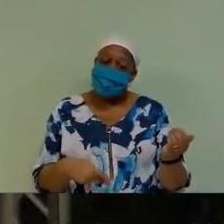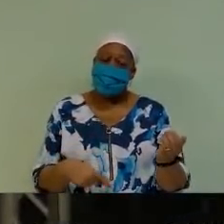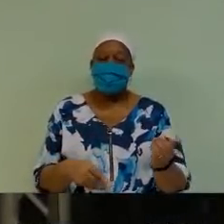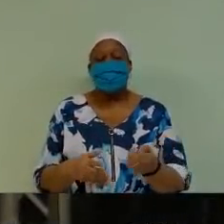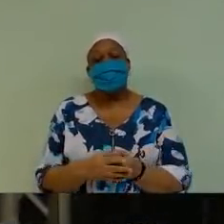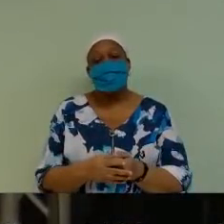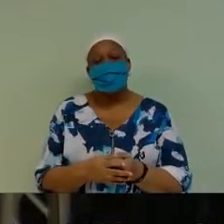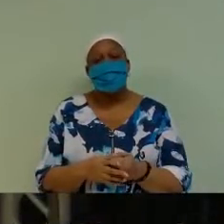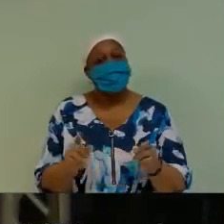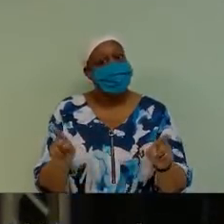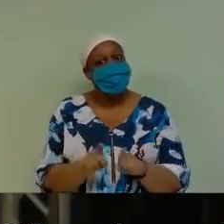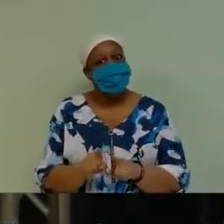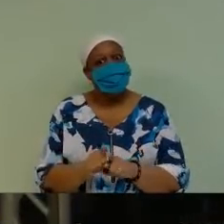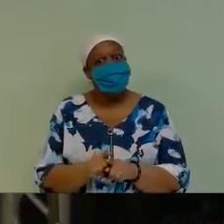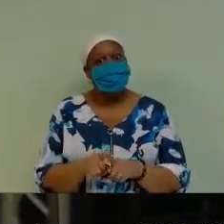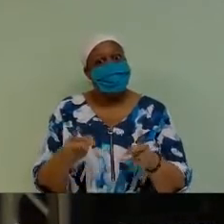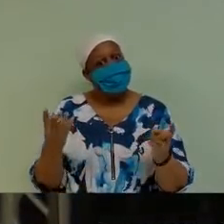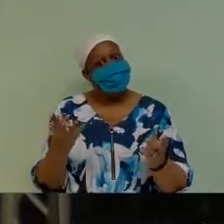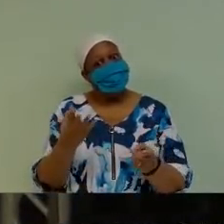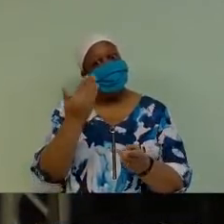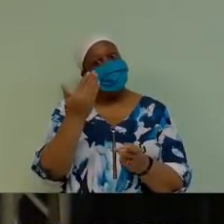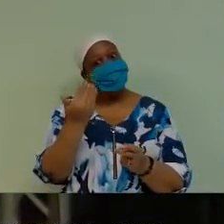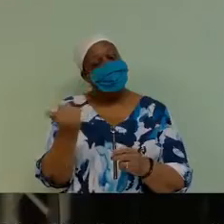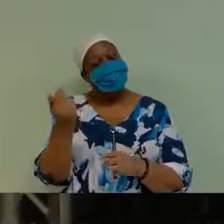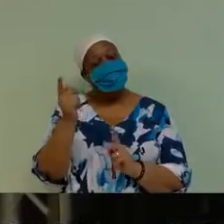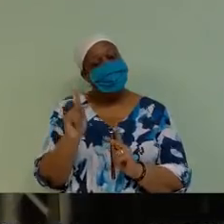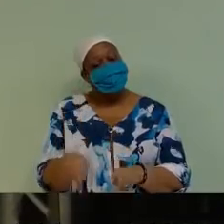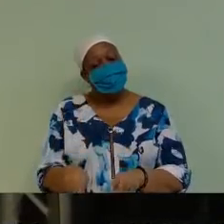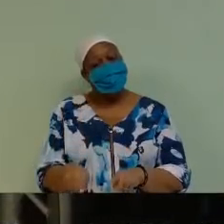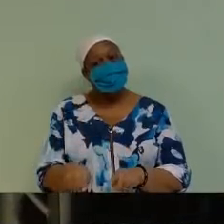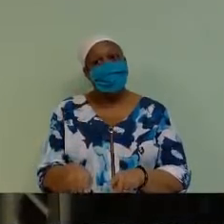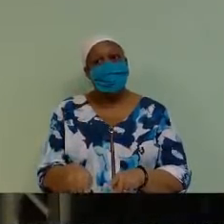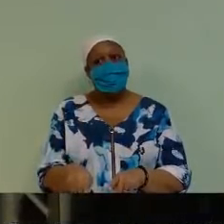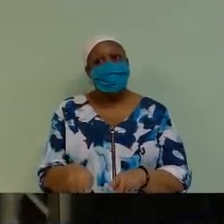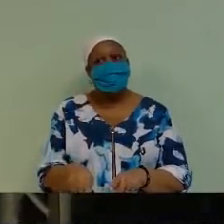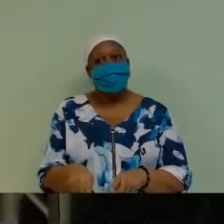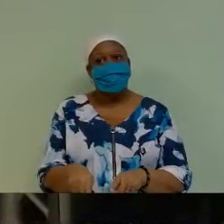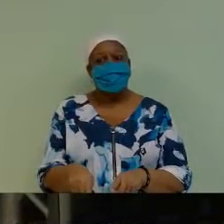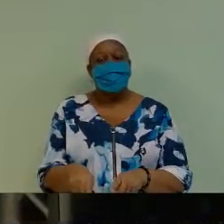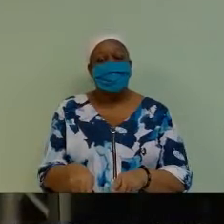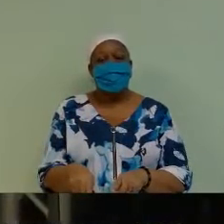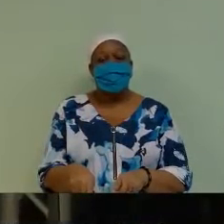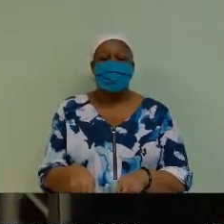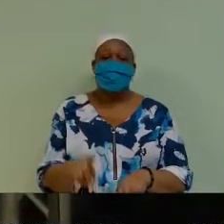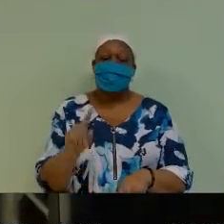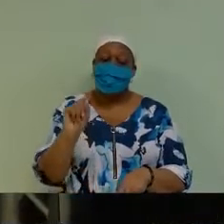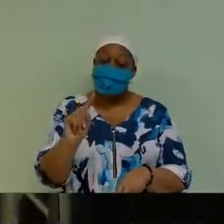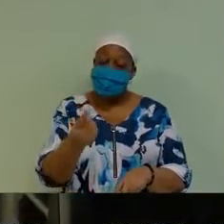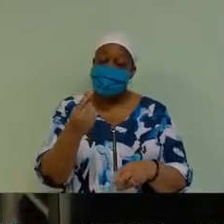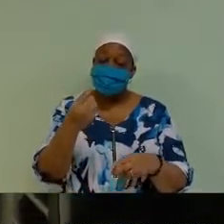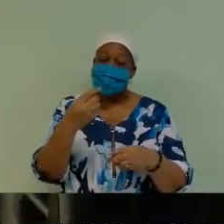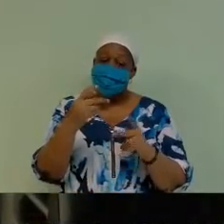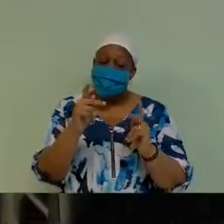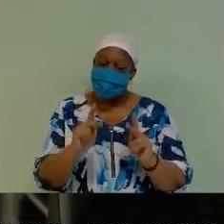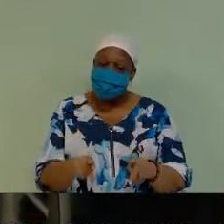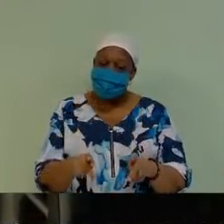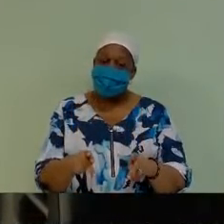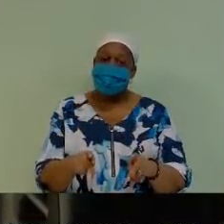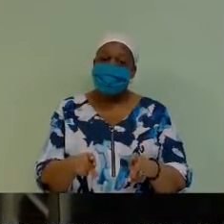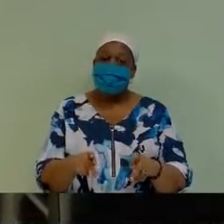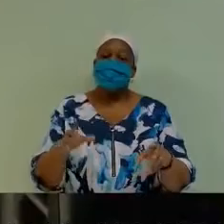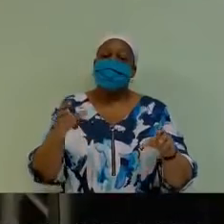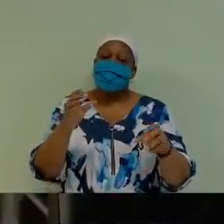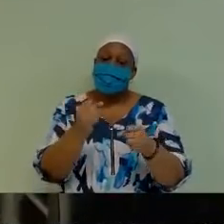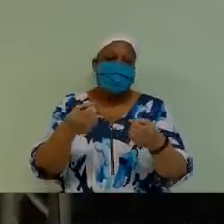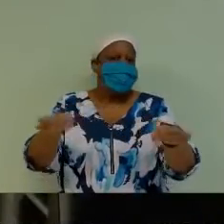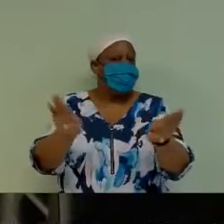our borders after we had our first confirmed case, not after 100 cases. And our last confirmed case